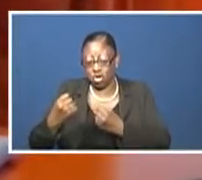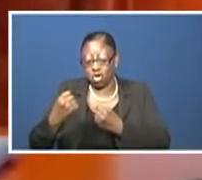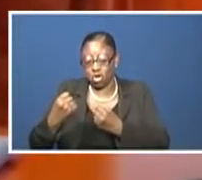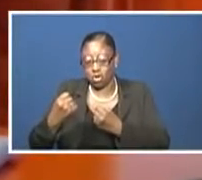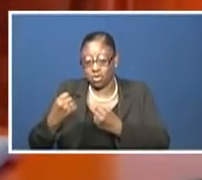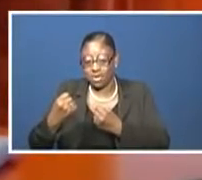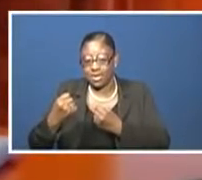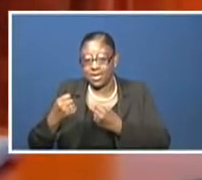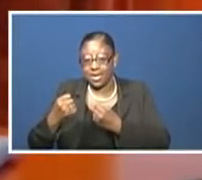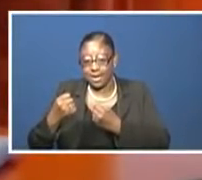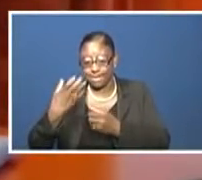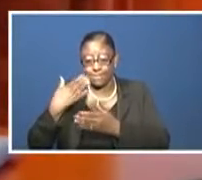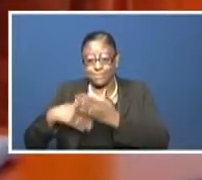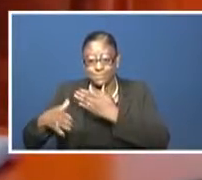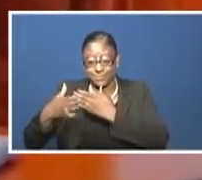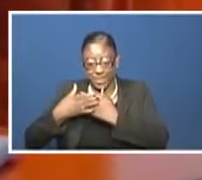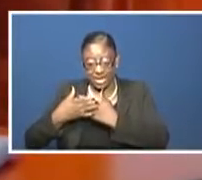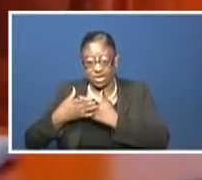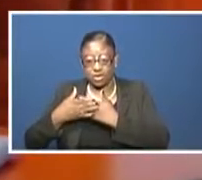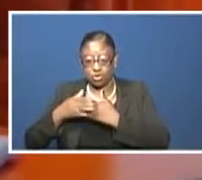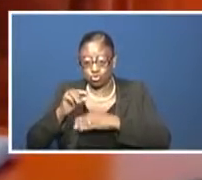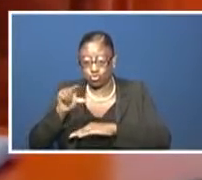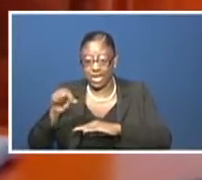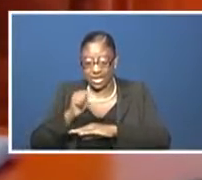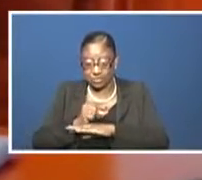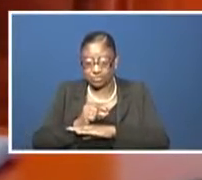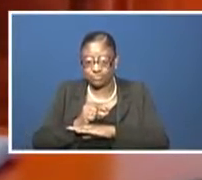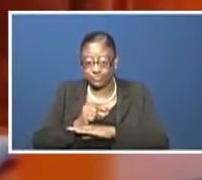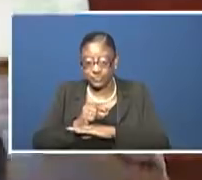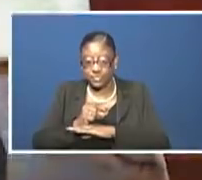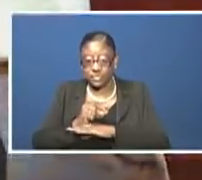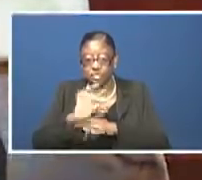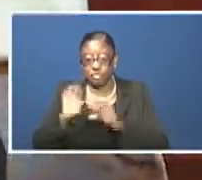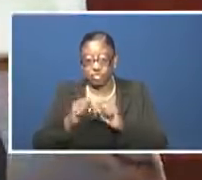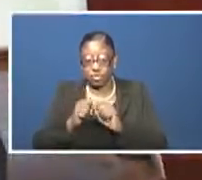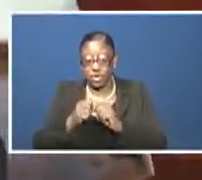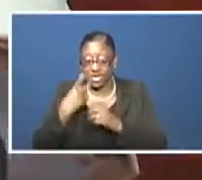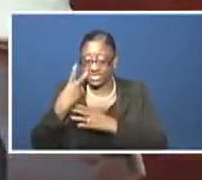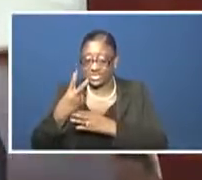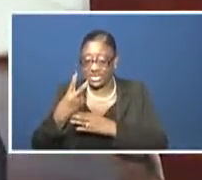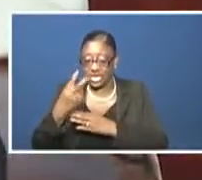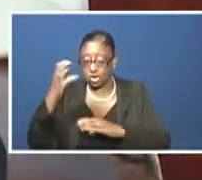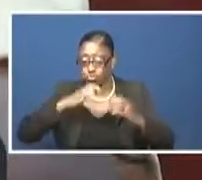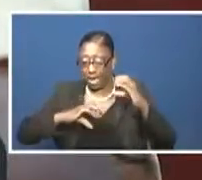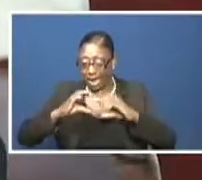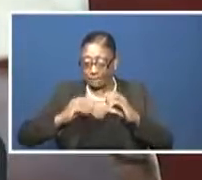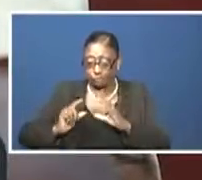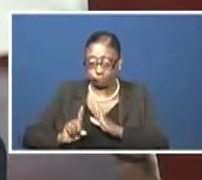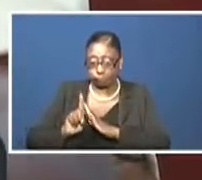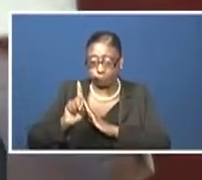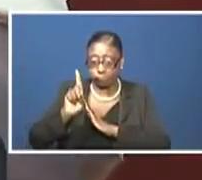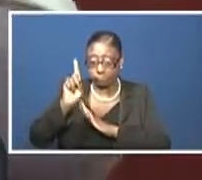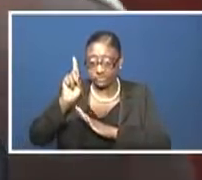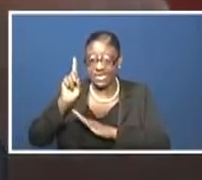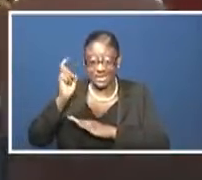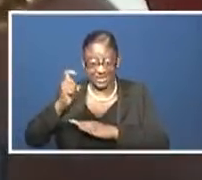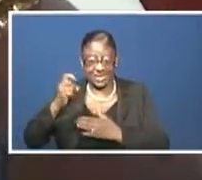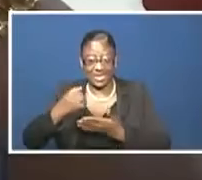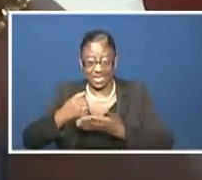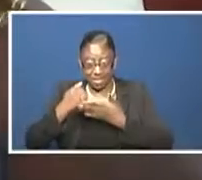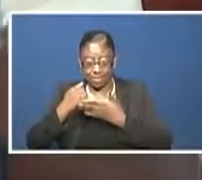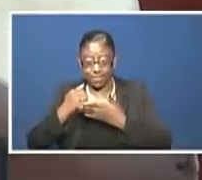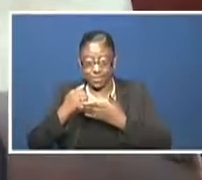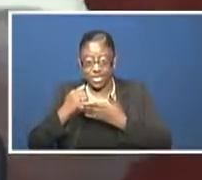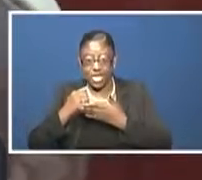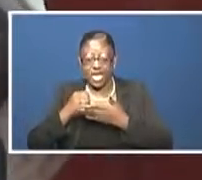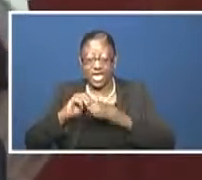the time did not have. None of them had CID. But crime going up, man, I need some help, okay? And I restructured how we